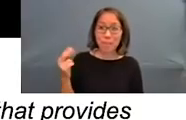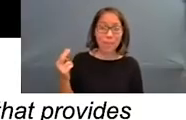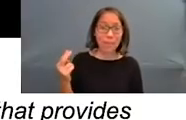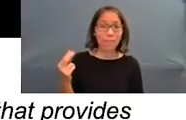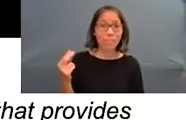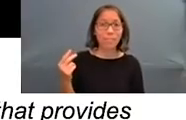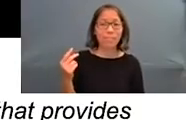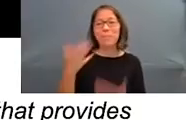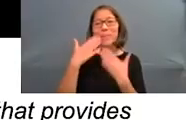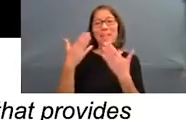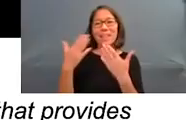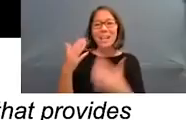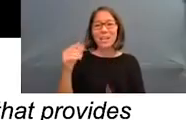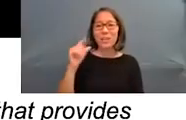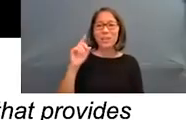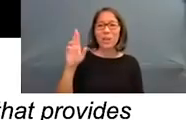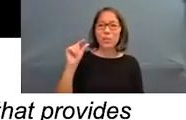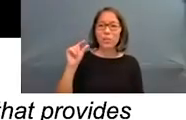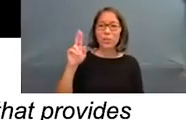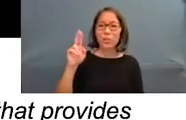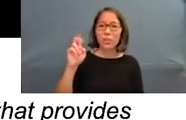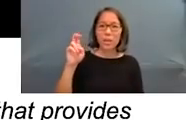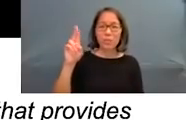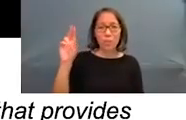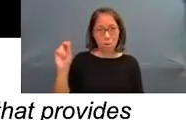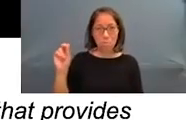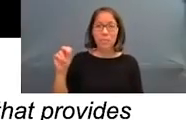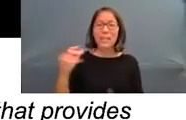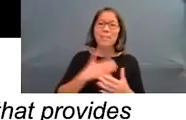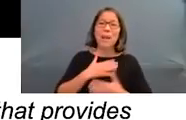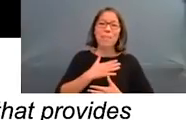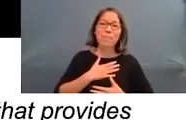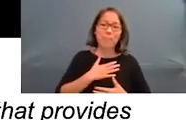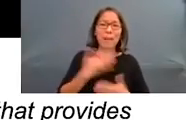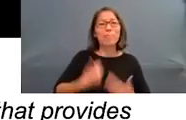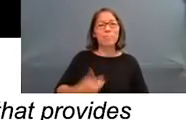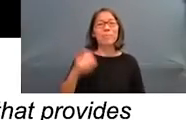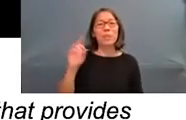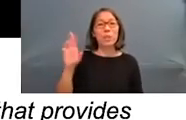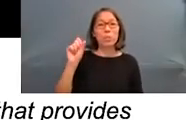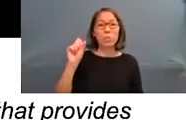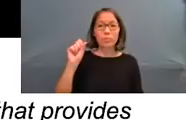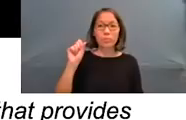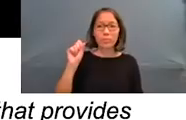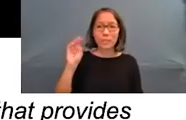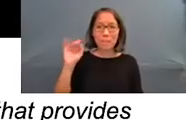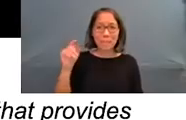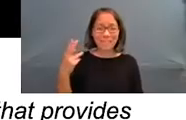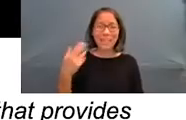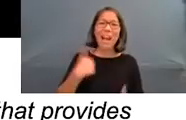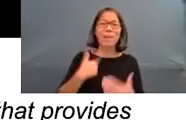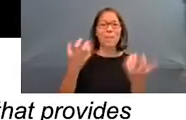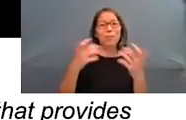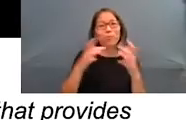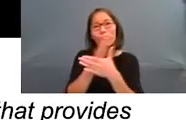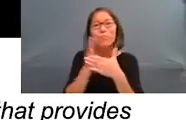But thank you, Dr. Guerrero. My name is Ryan Smith. It's my pleasure tonight to share some of the features of Schoology. I'm excited to share this